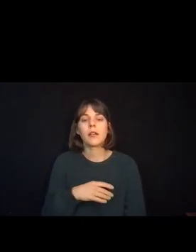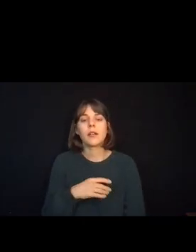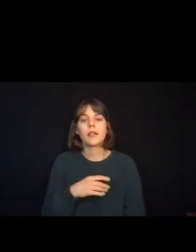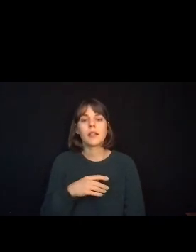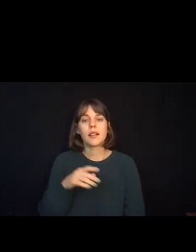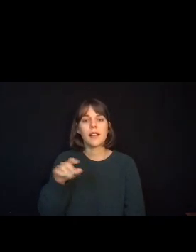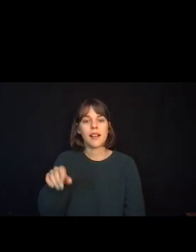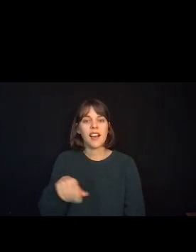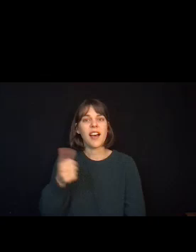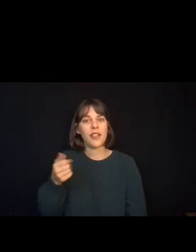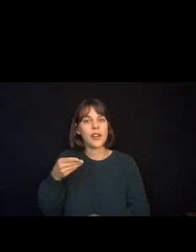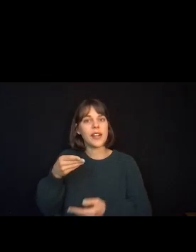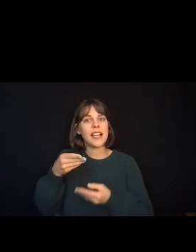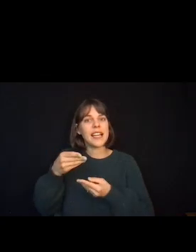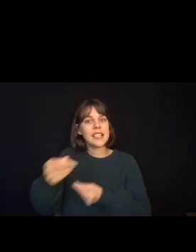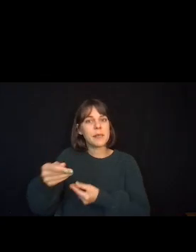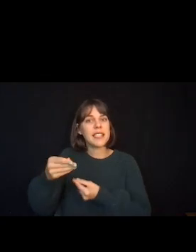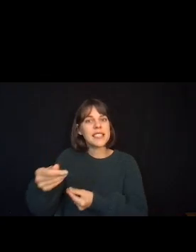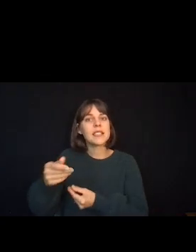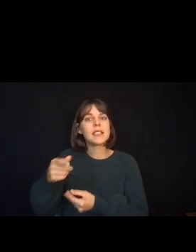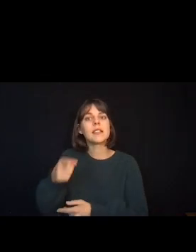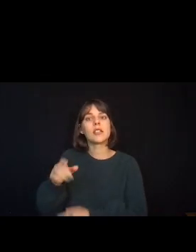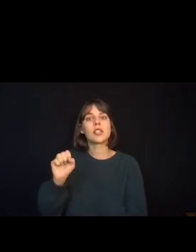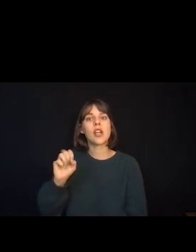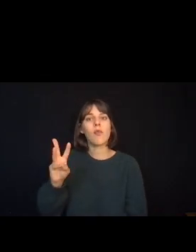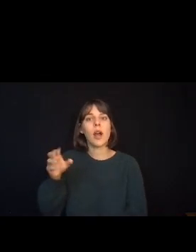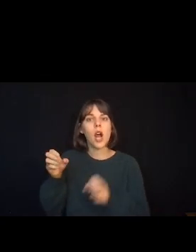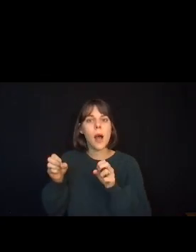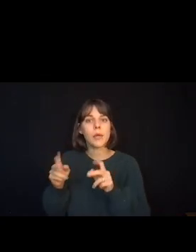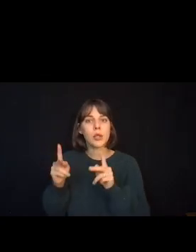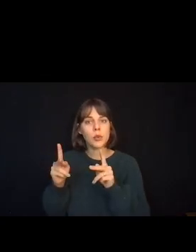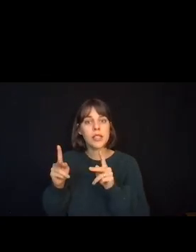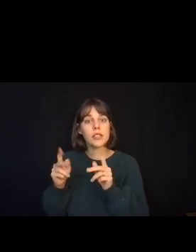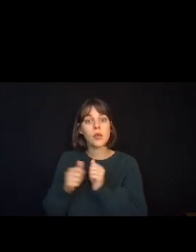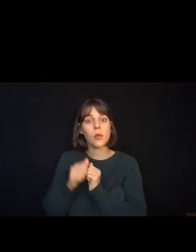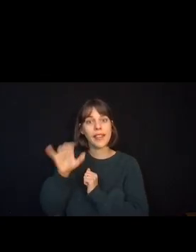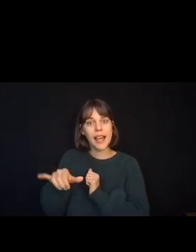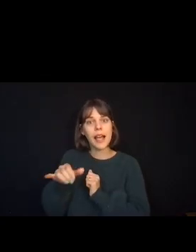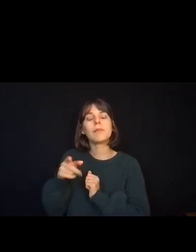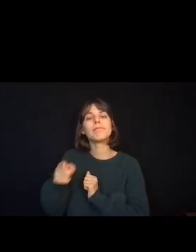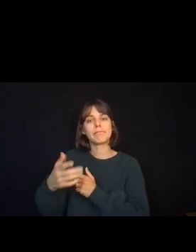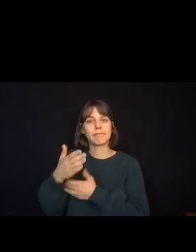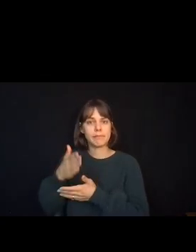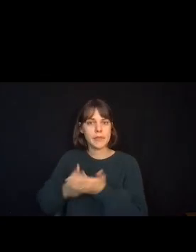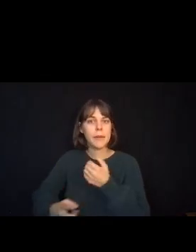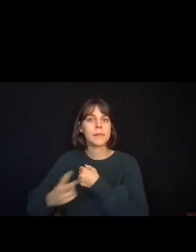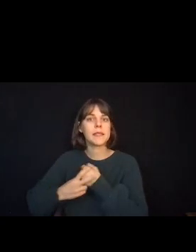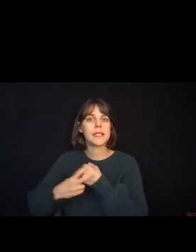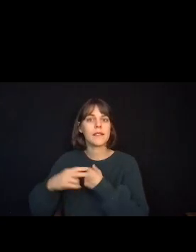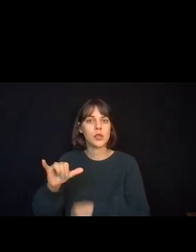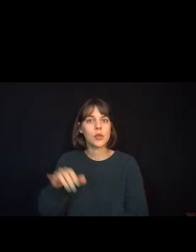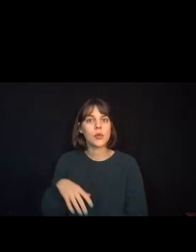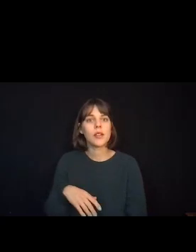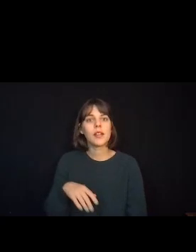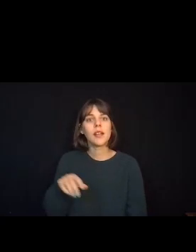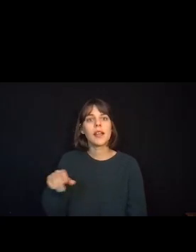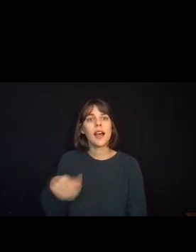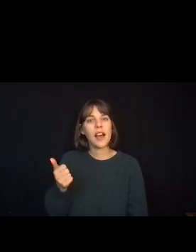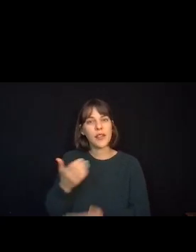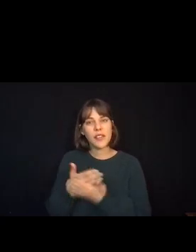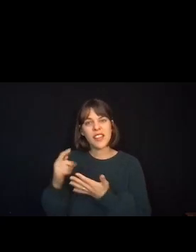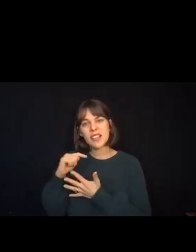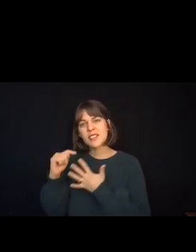Also, in other expenses, there were some software opportunities, and with that, we saw some savings as well. And the other items are not